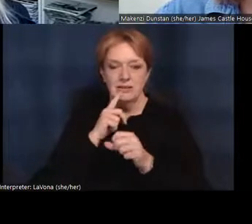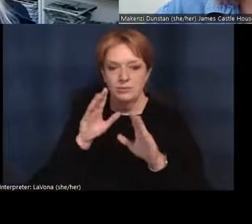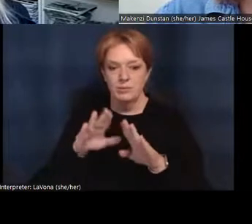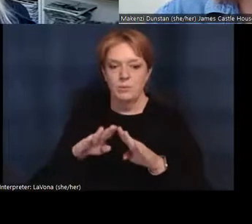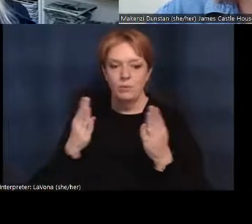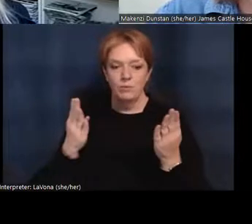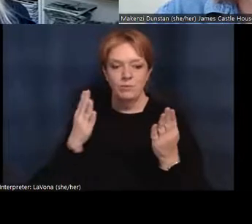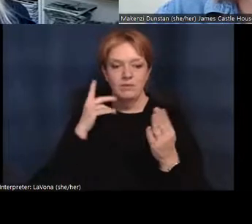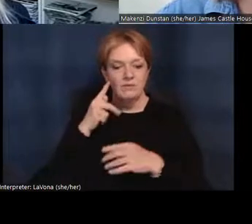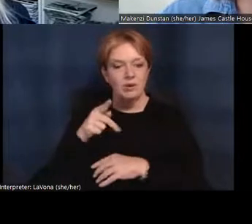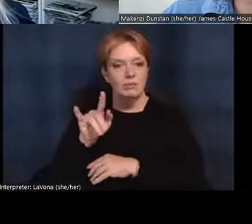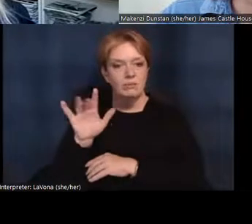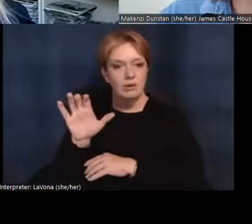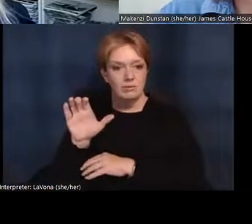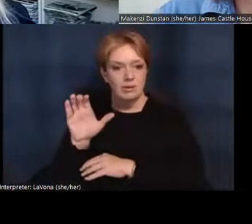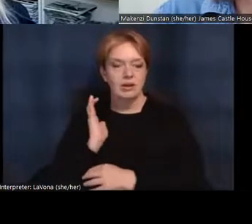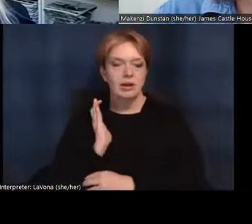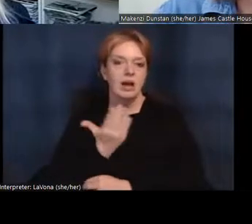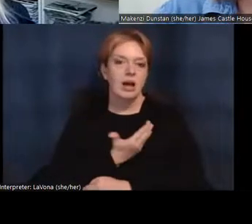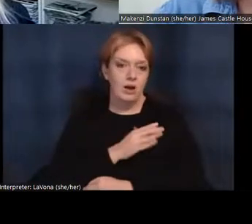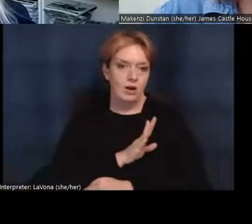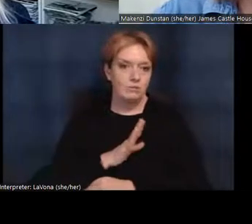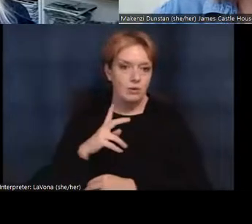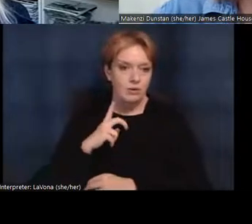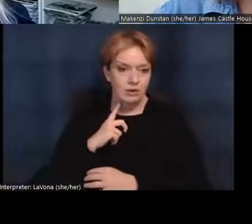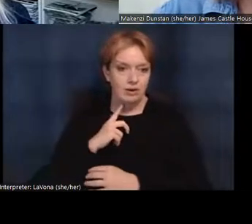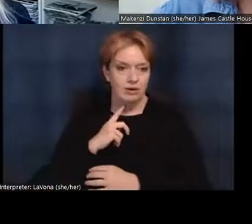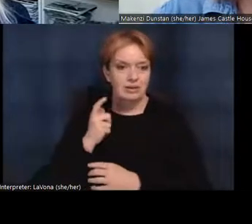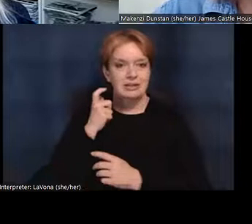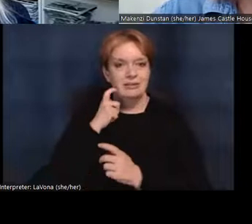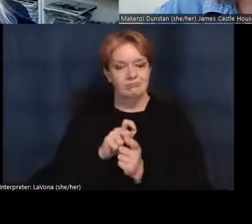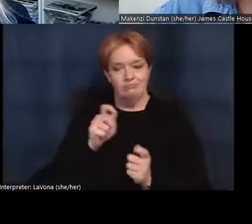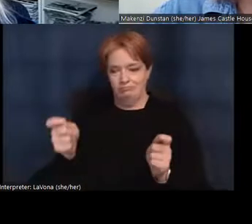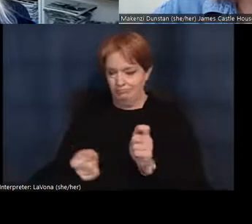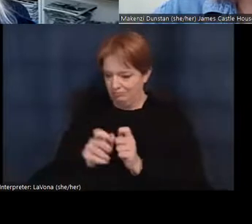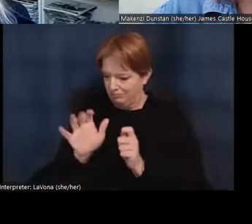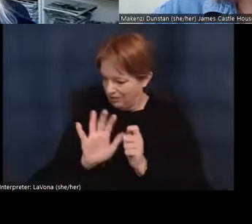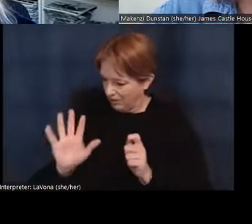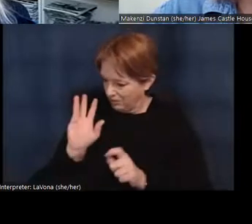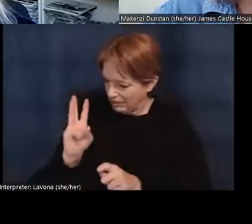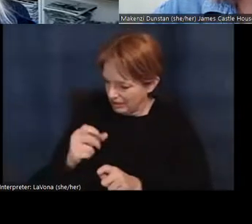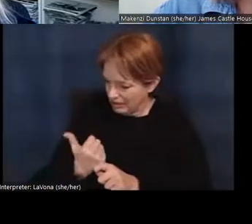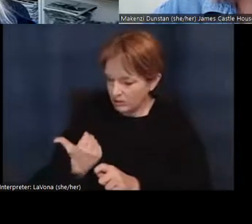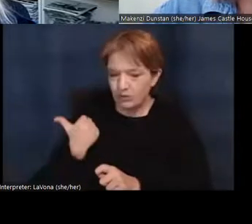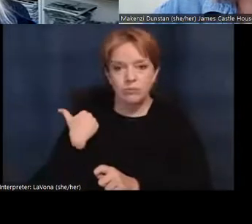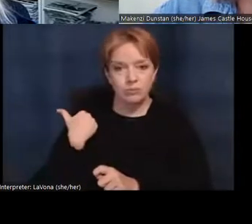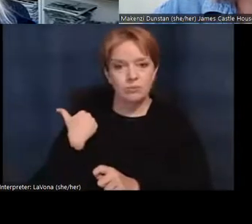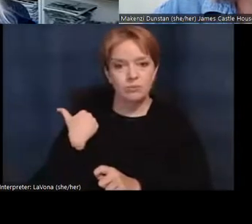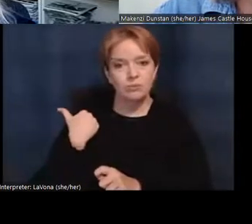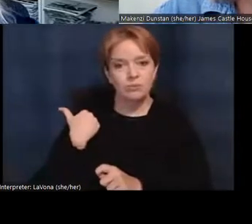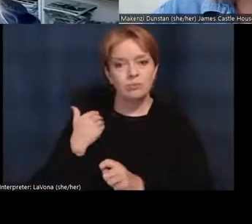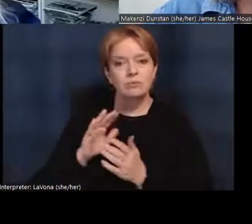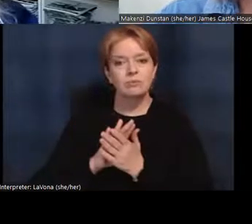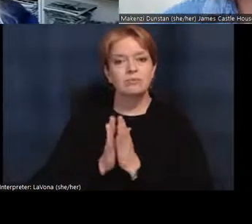our board underwent a renaissance about 6 years ago. So it